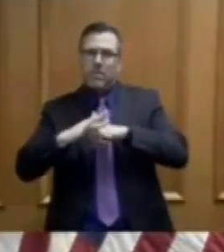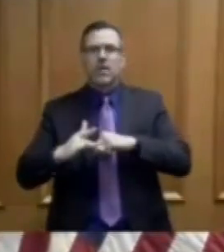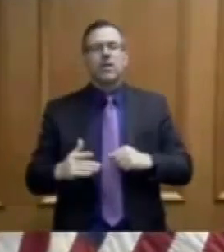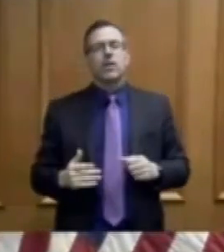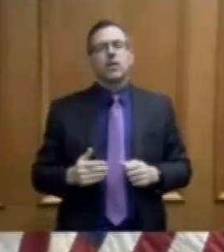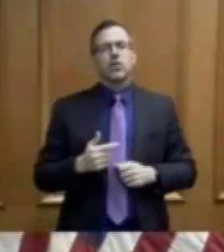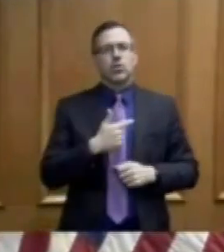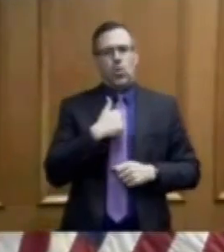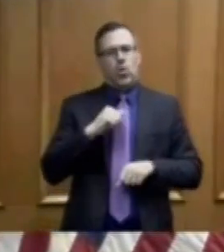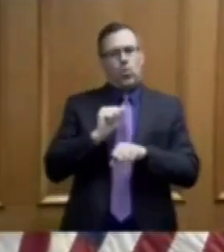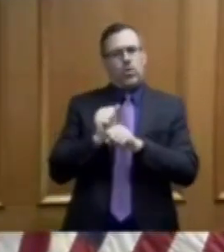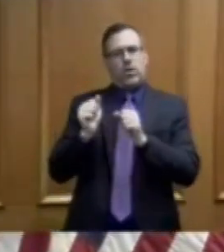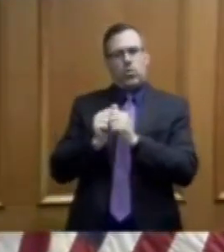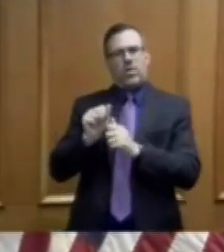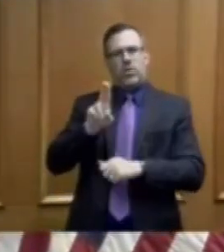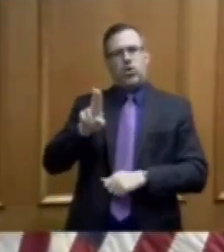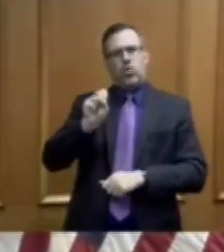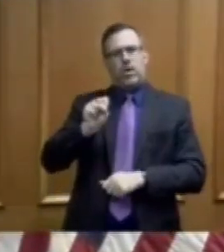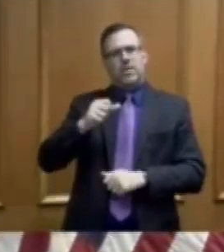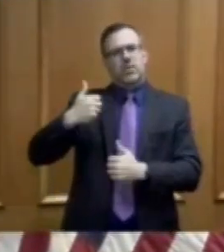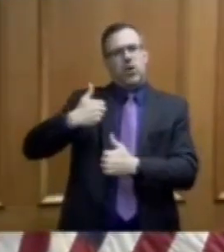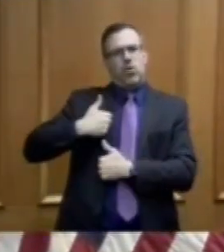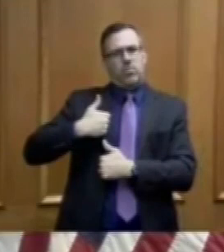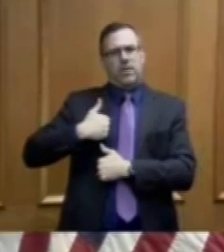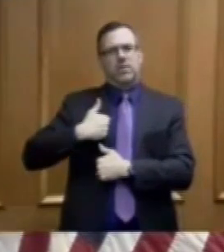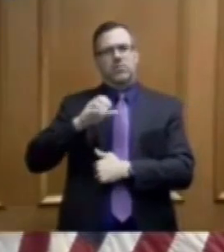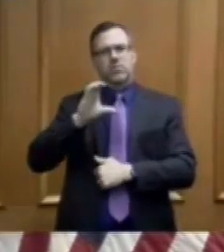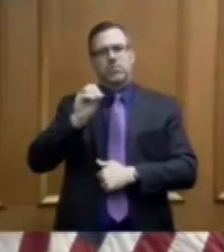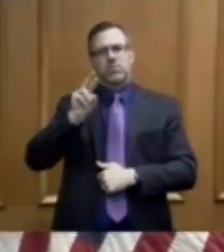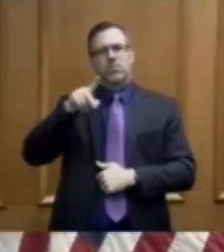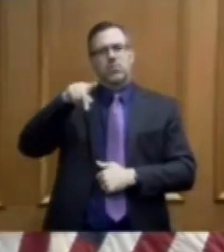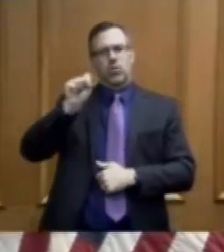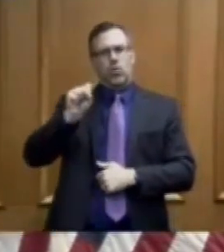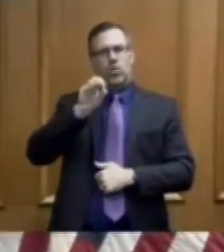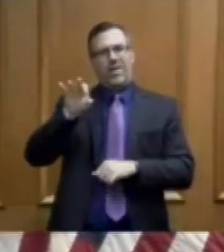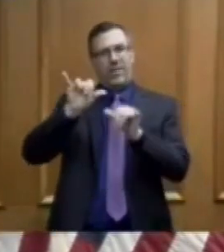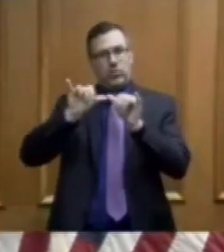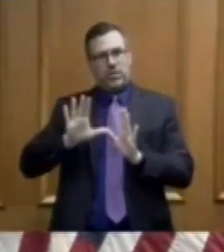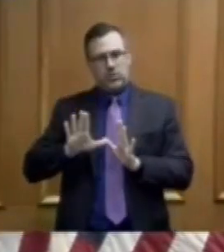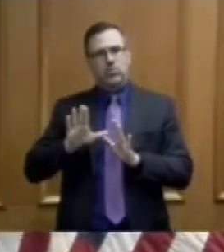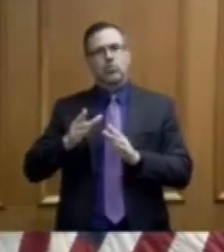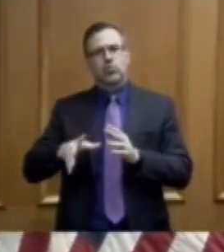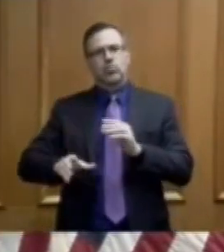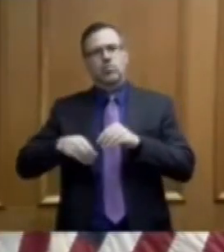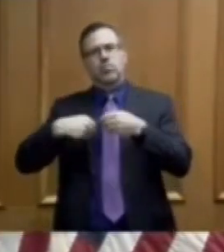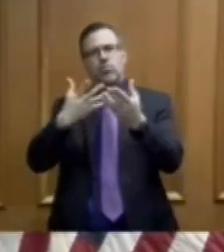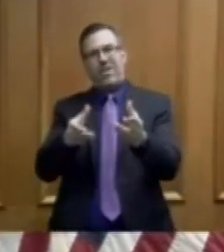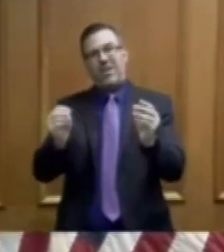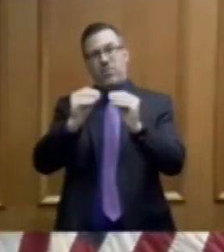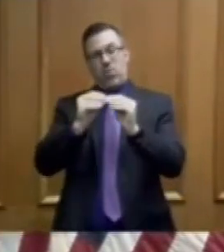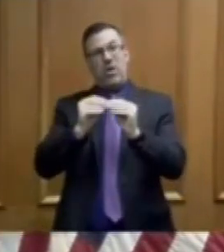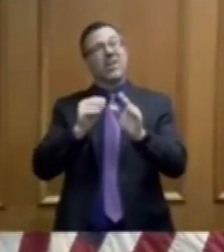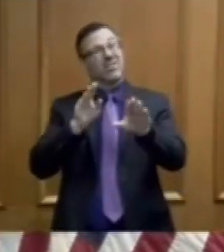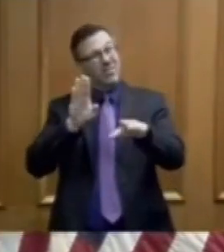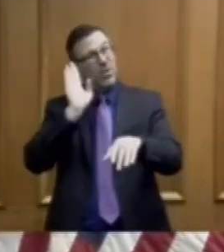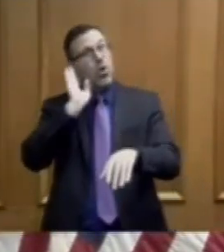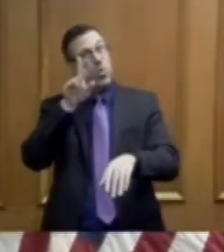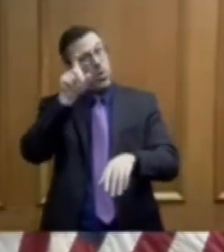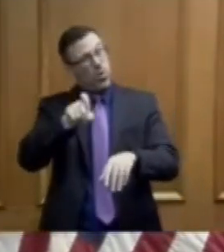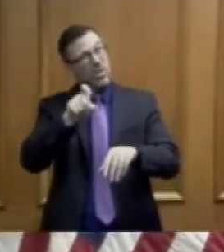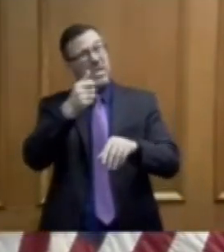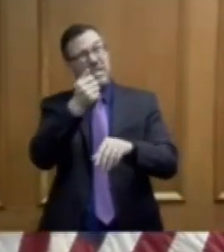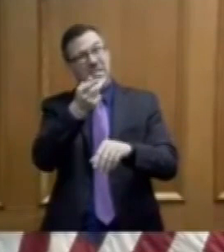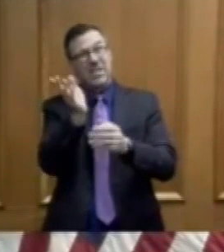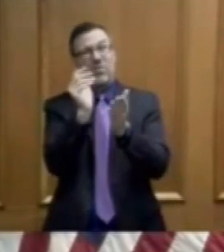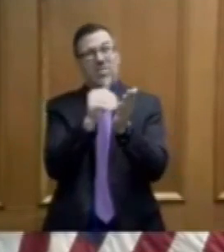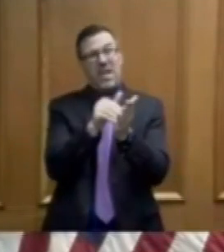that staffing of beds and add to that provision of beds across our state. We're going to need thousands of additional beds as